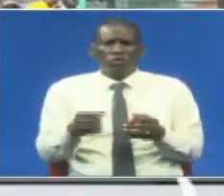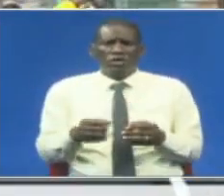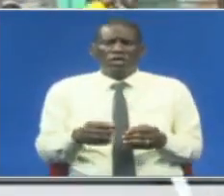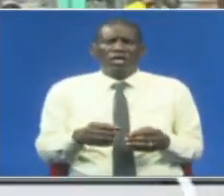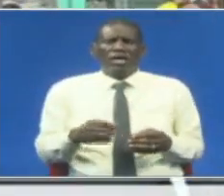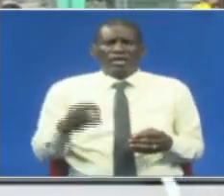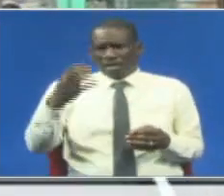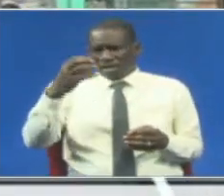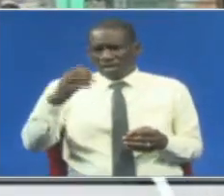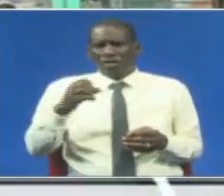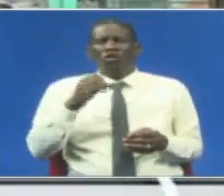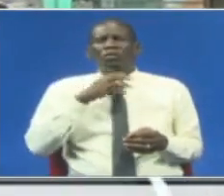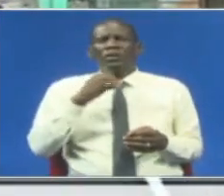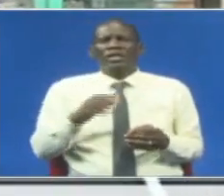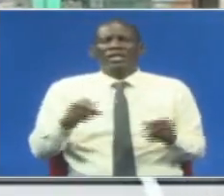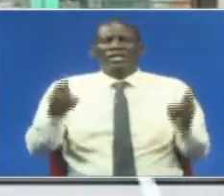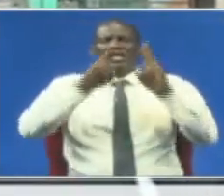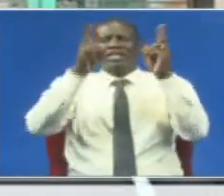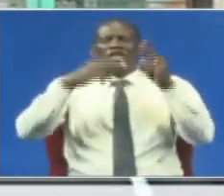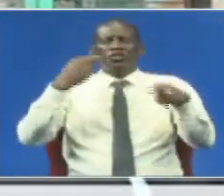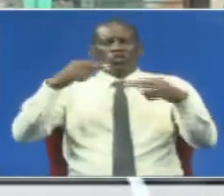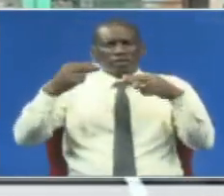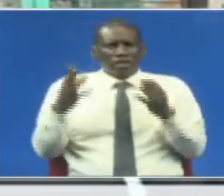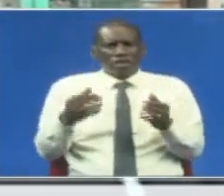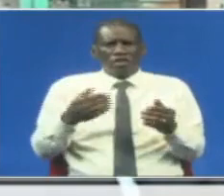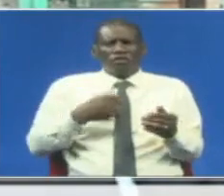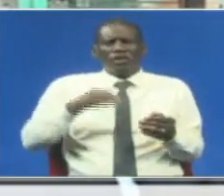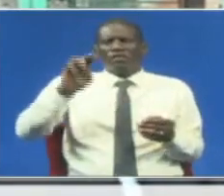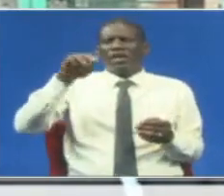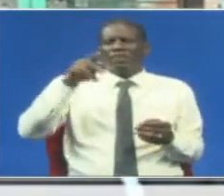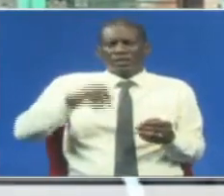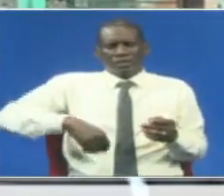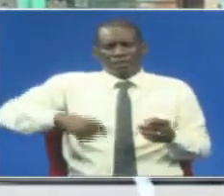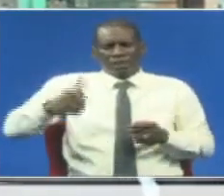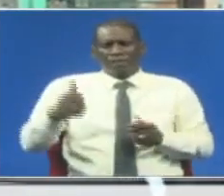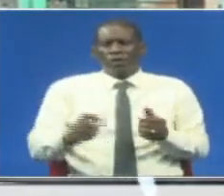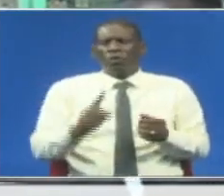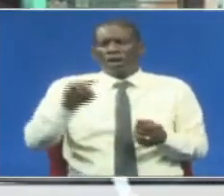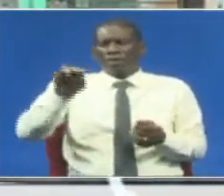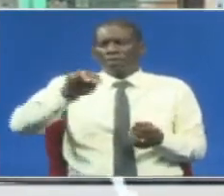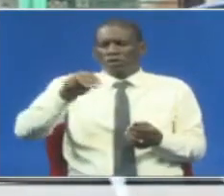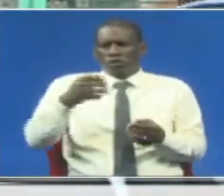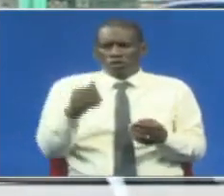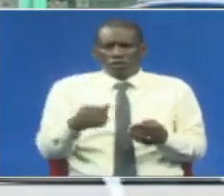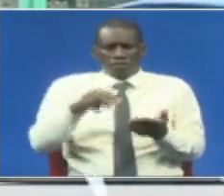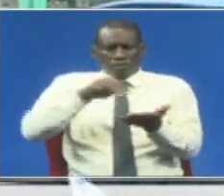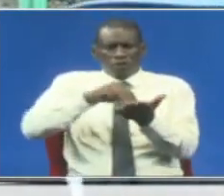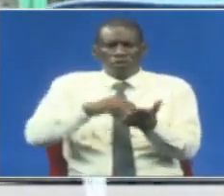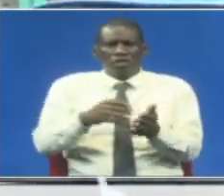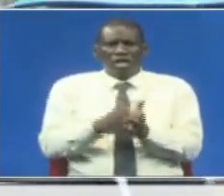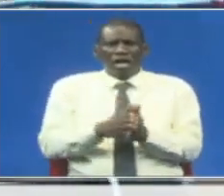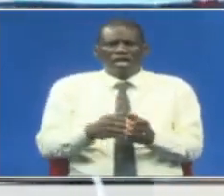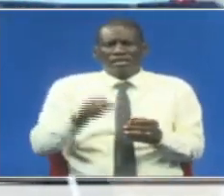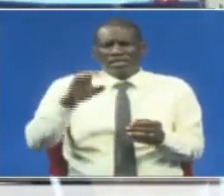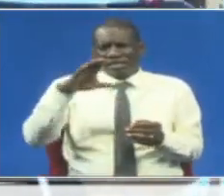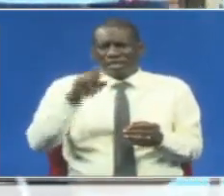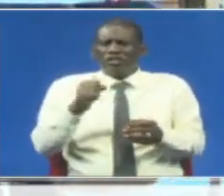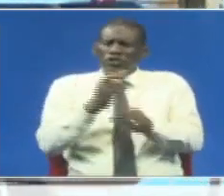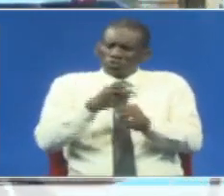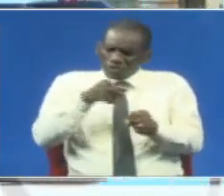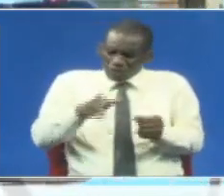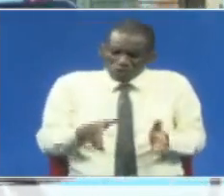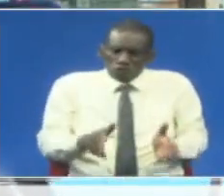Tuna international hotels na kuna wabunge wanalipo mshahara milioni moja. Na wakubwa na masies na wote wanatumia barabara hii